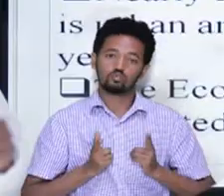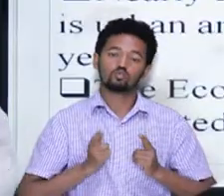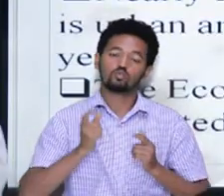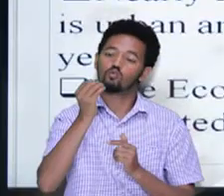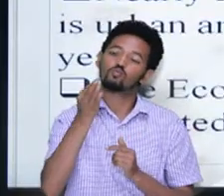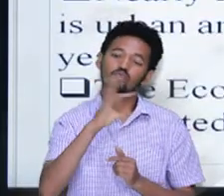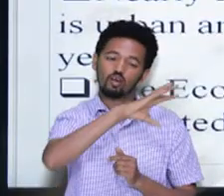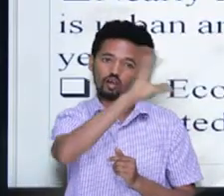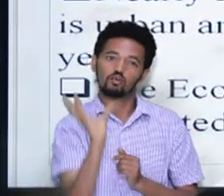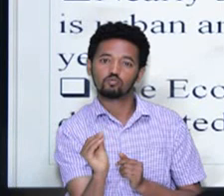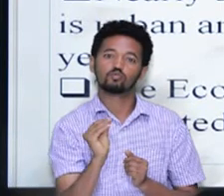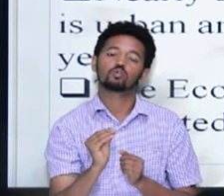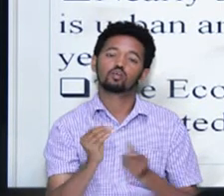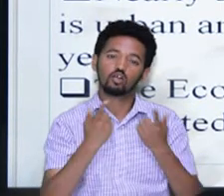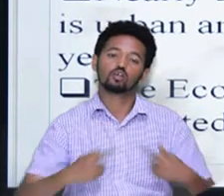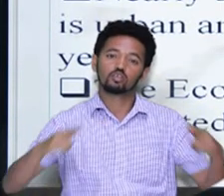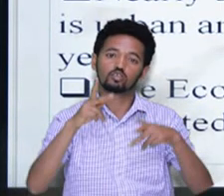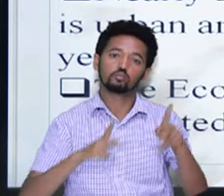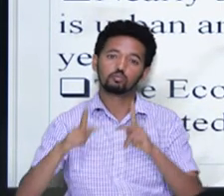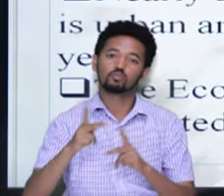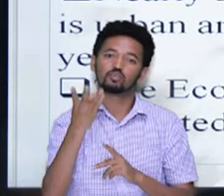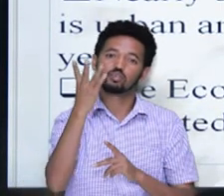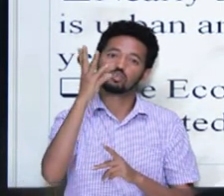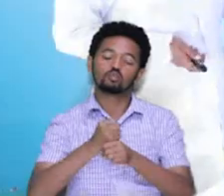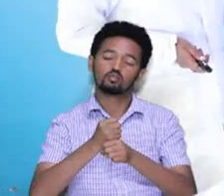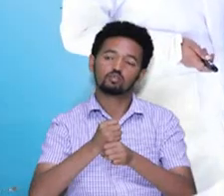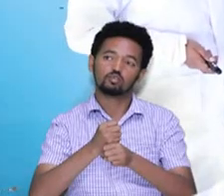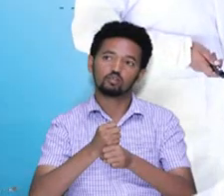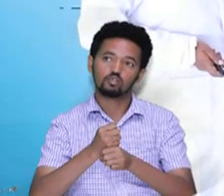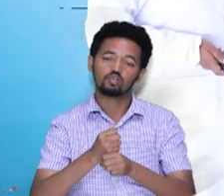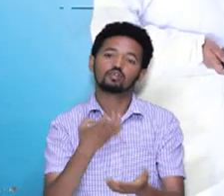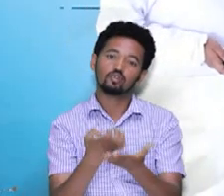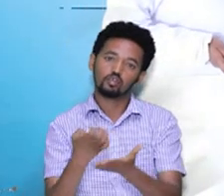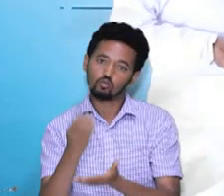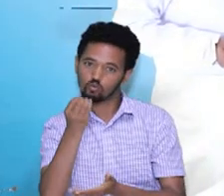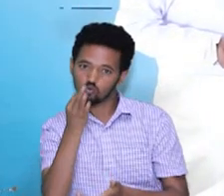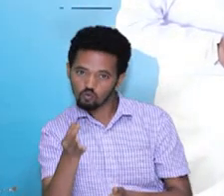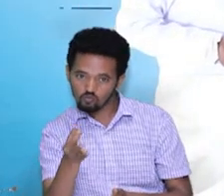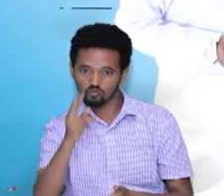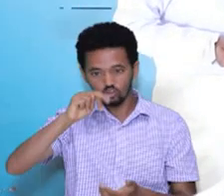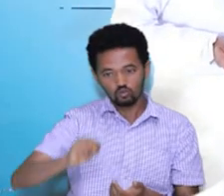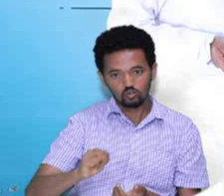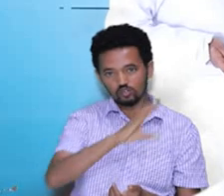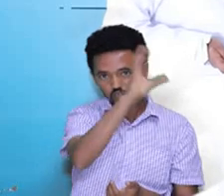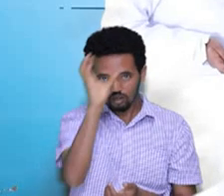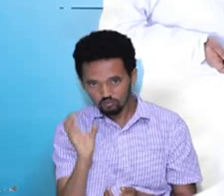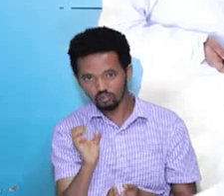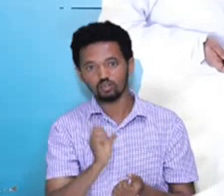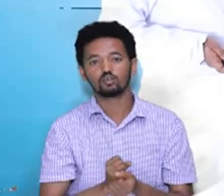of the Northern Africa region people is 69 years. The economy of North Africa is dominated